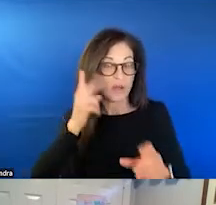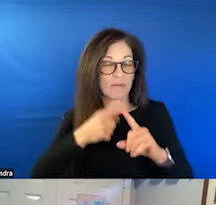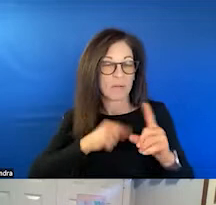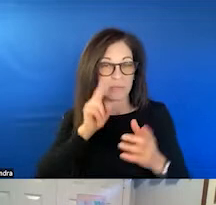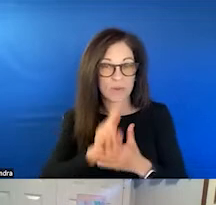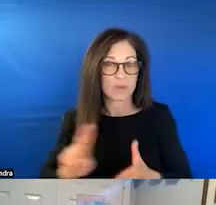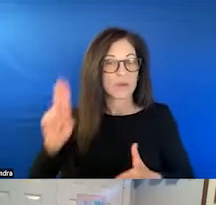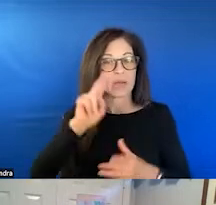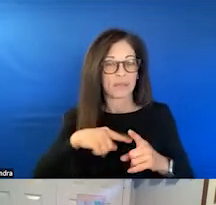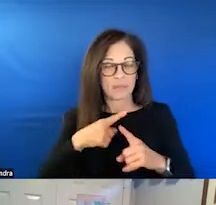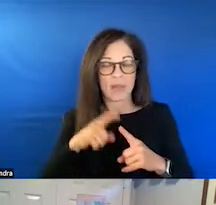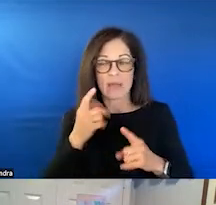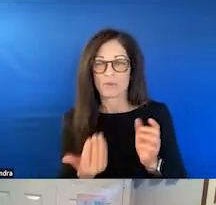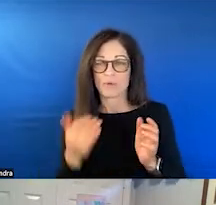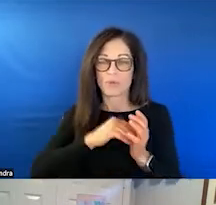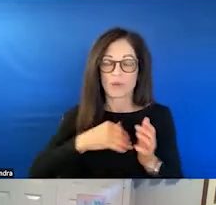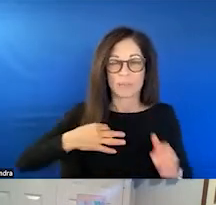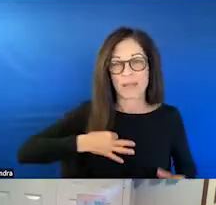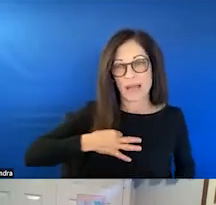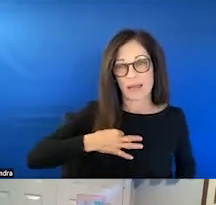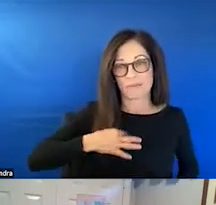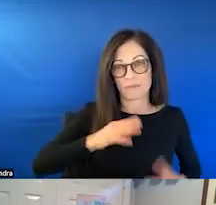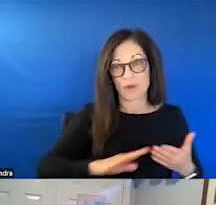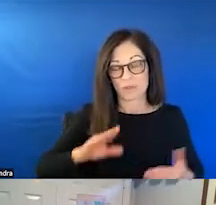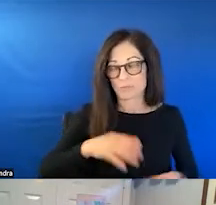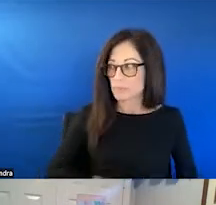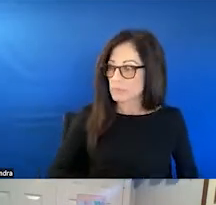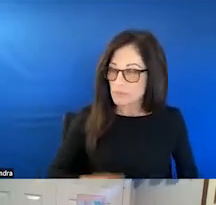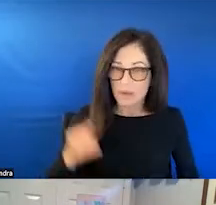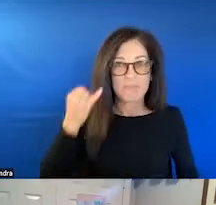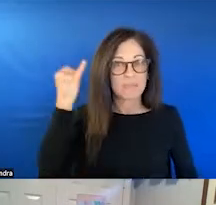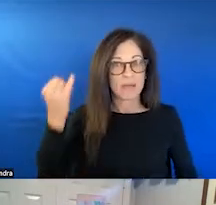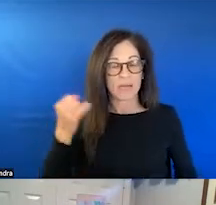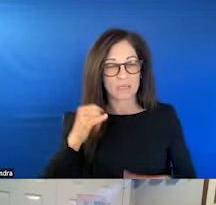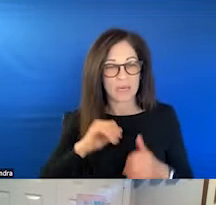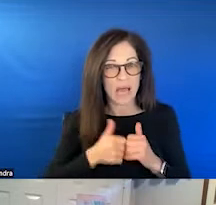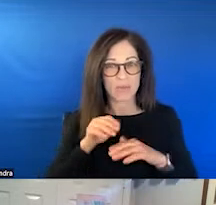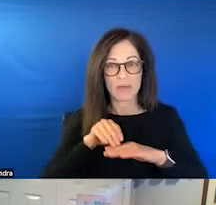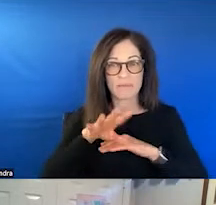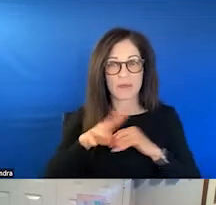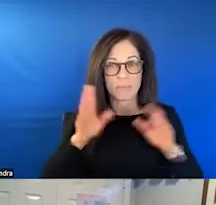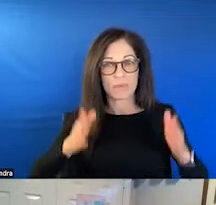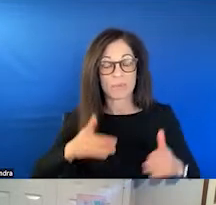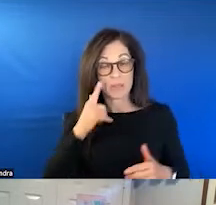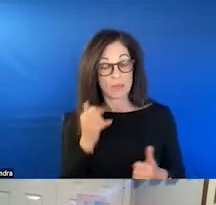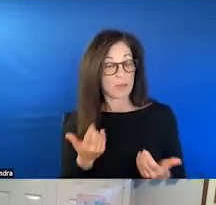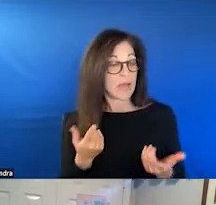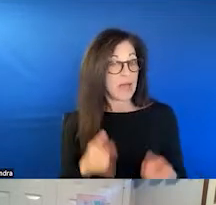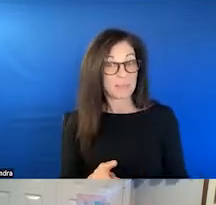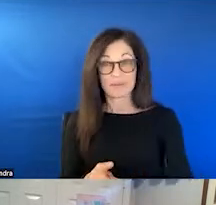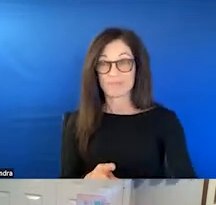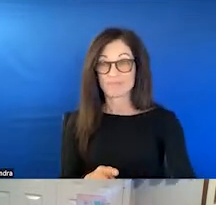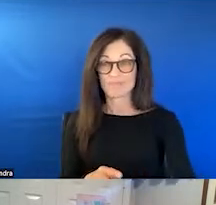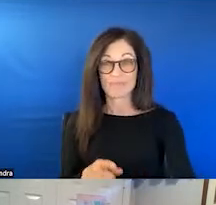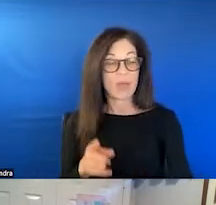to reapply. And all of us can imagine what that does. Because what it does is it takes individuals